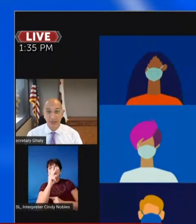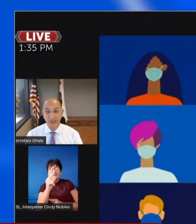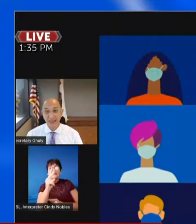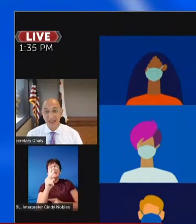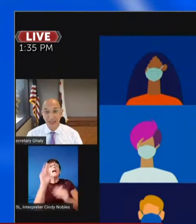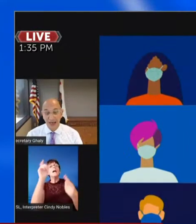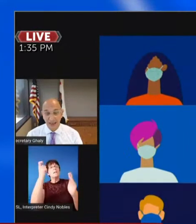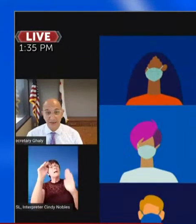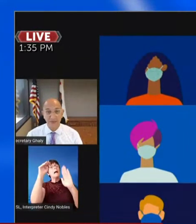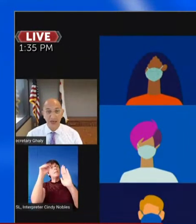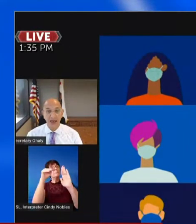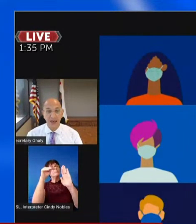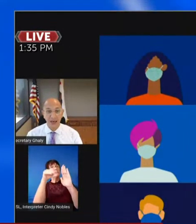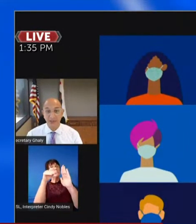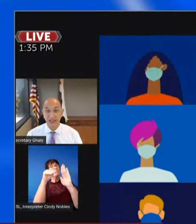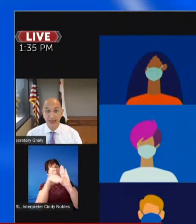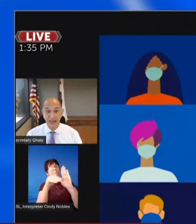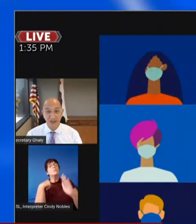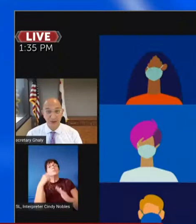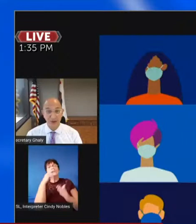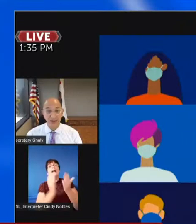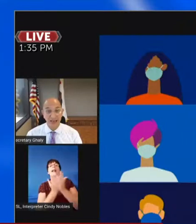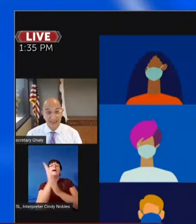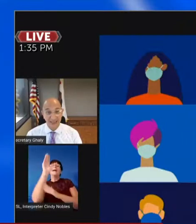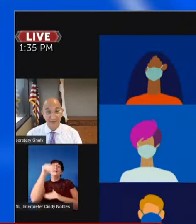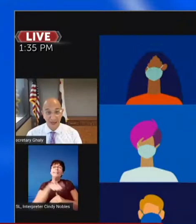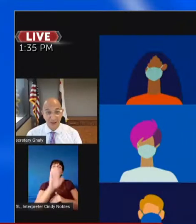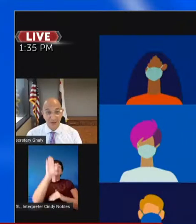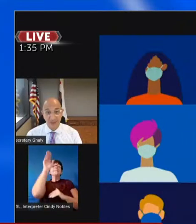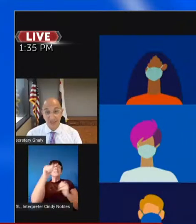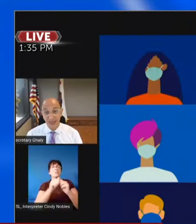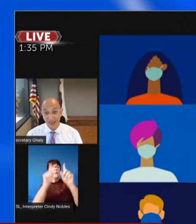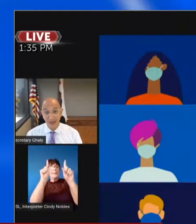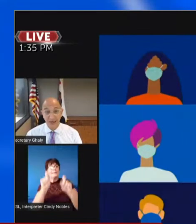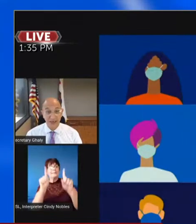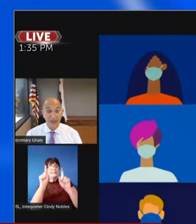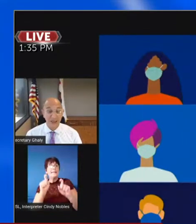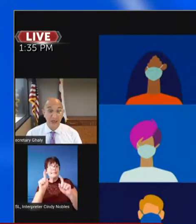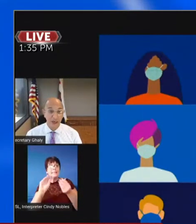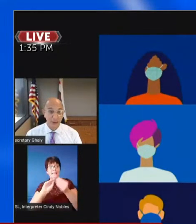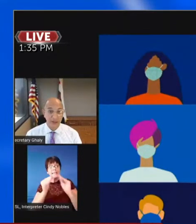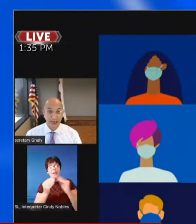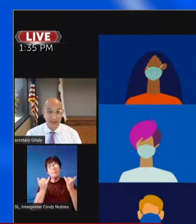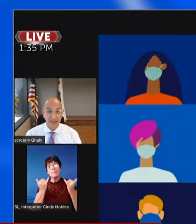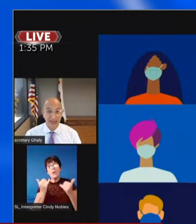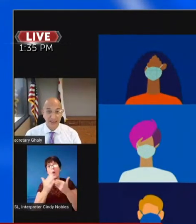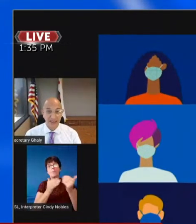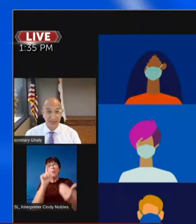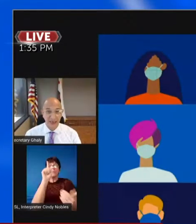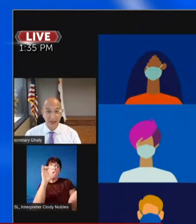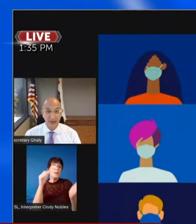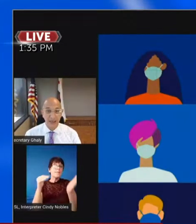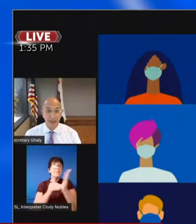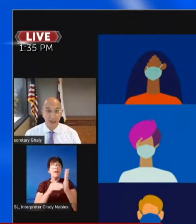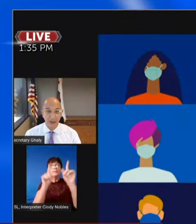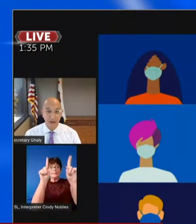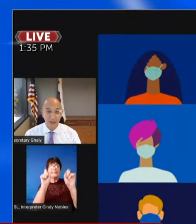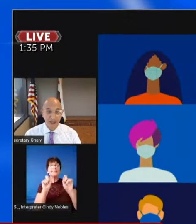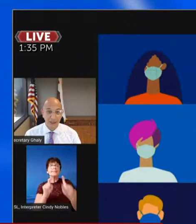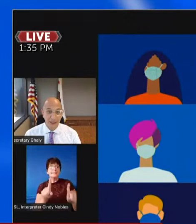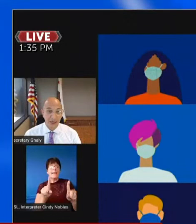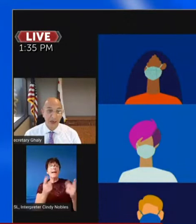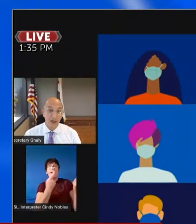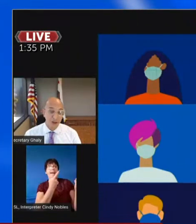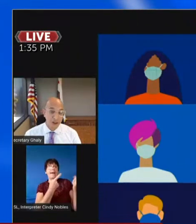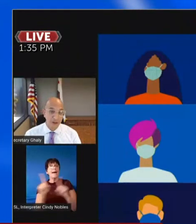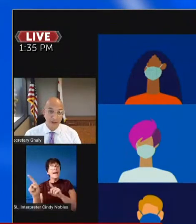We've seen a lot of ups and downs with our testing volumes. Today, nearly 100,000 tests